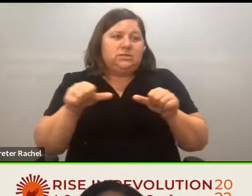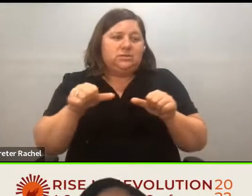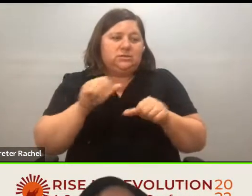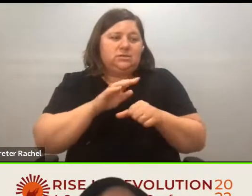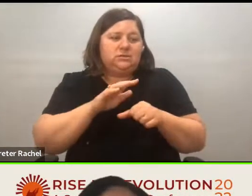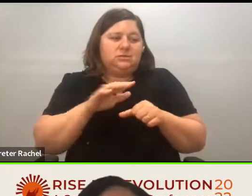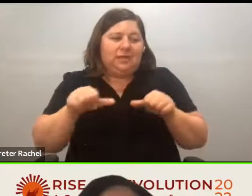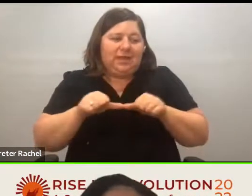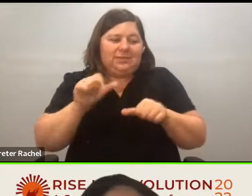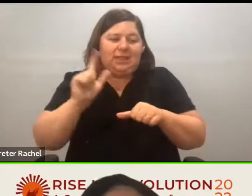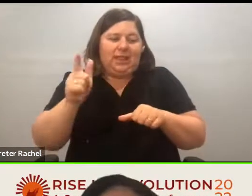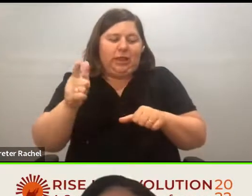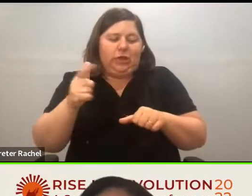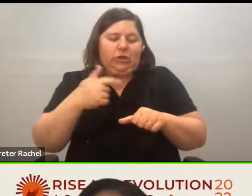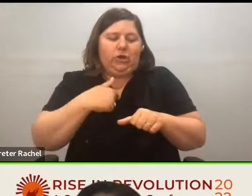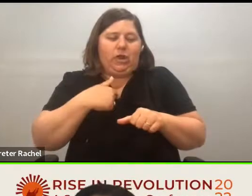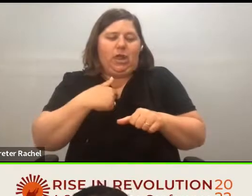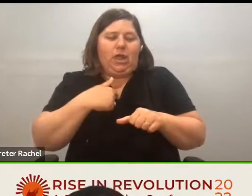the questions in the chat.